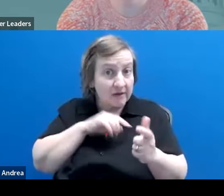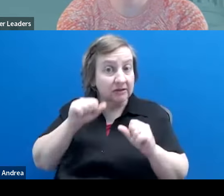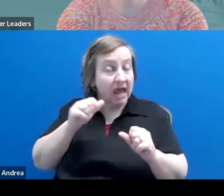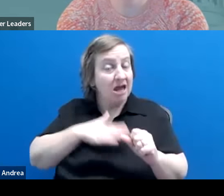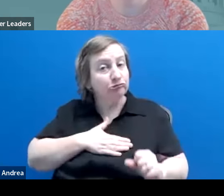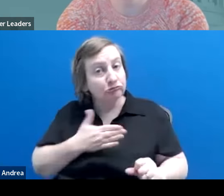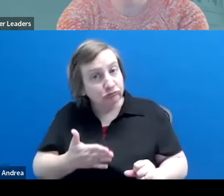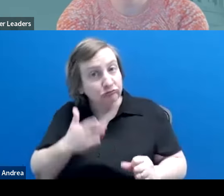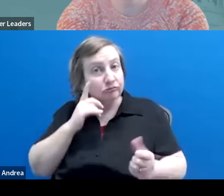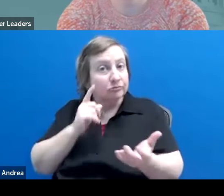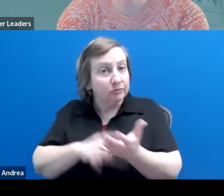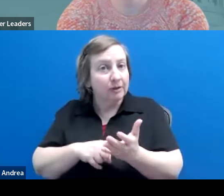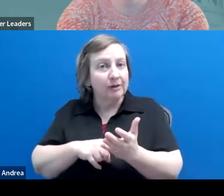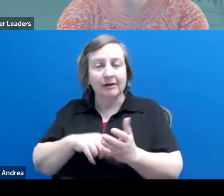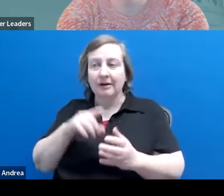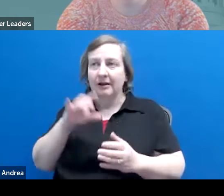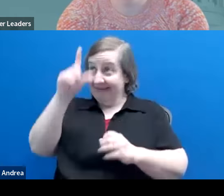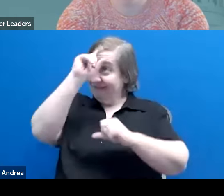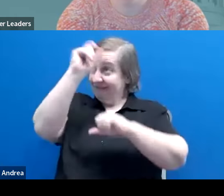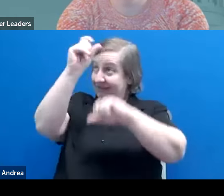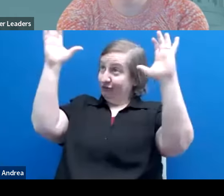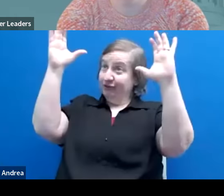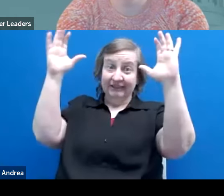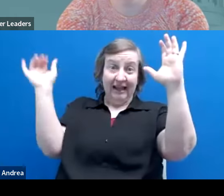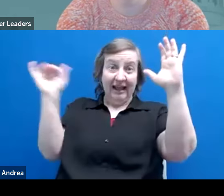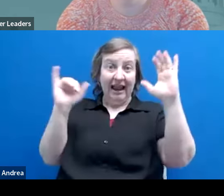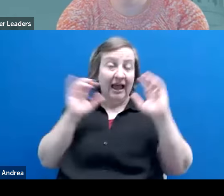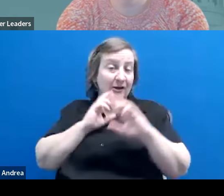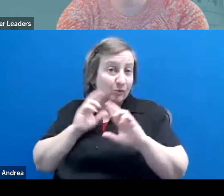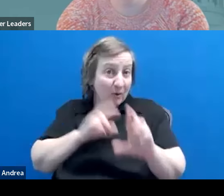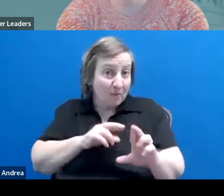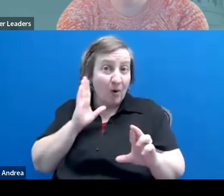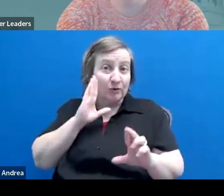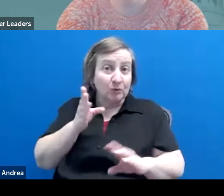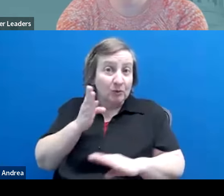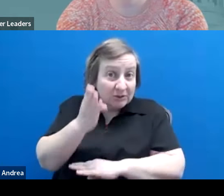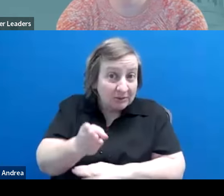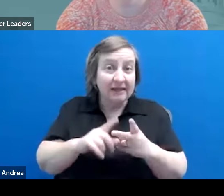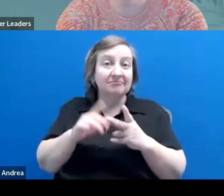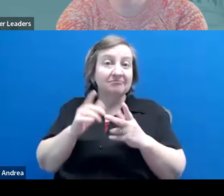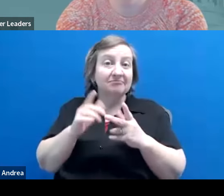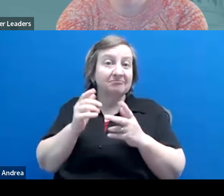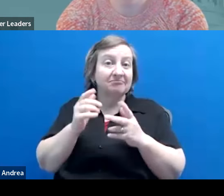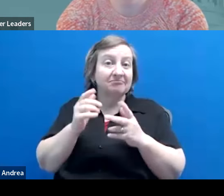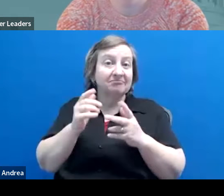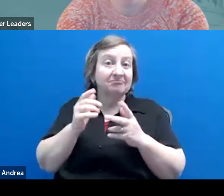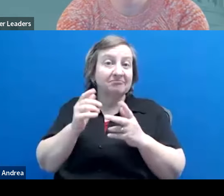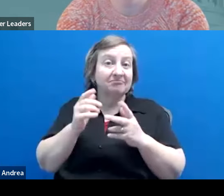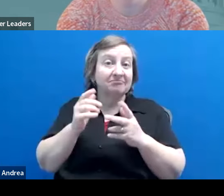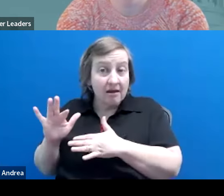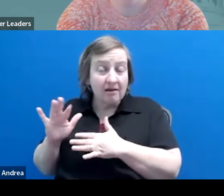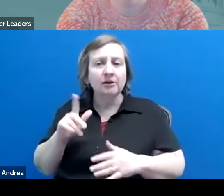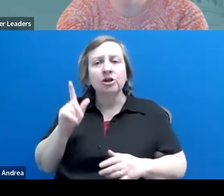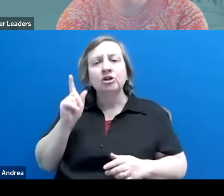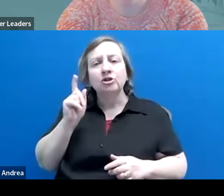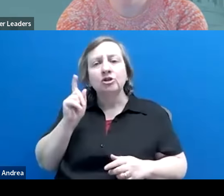some grace around this vision, just like the reports that we're going to be submitting and all of these things, should be allowed